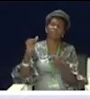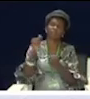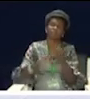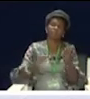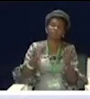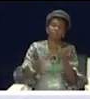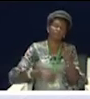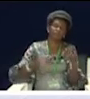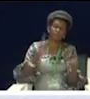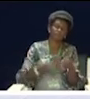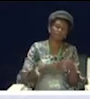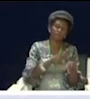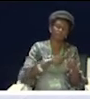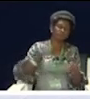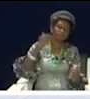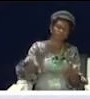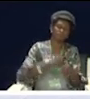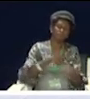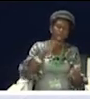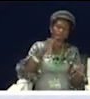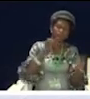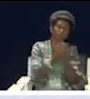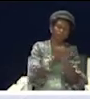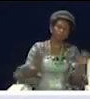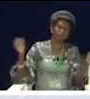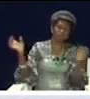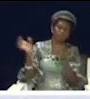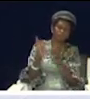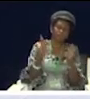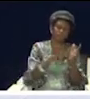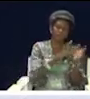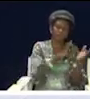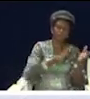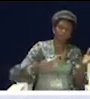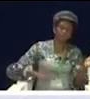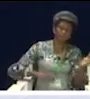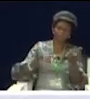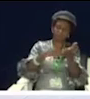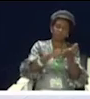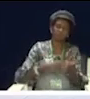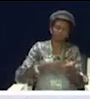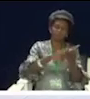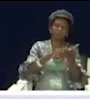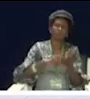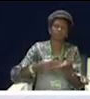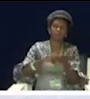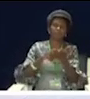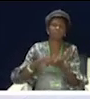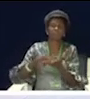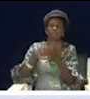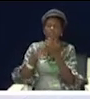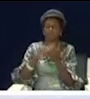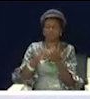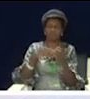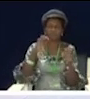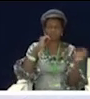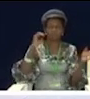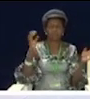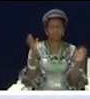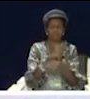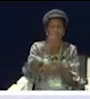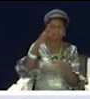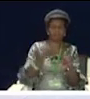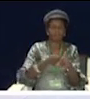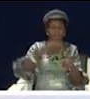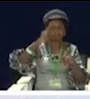Every time a soul is saved, Jesus Christ dances. He gets up from his seat